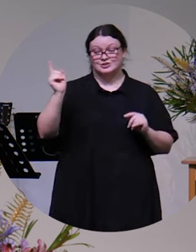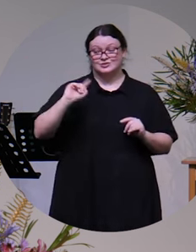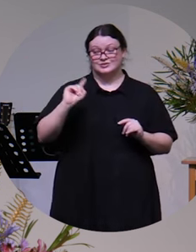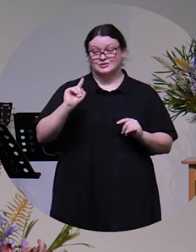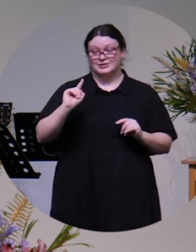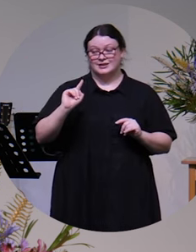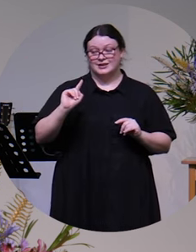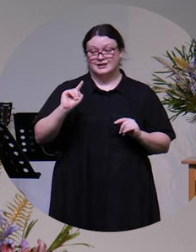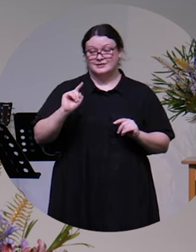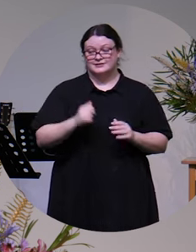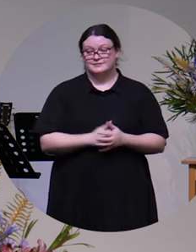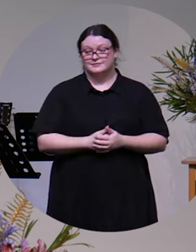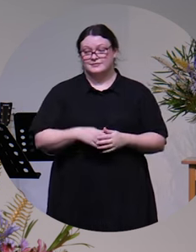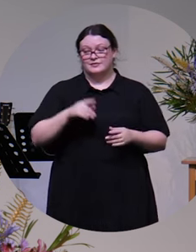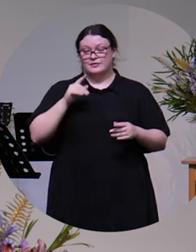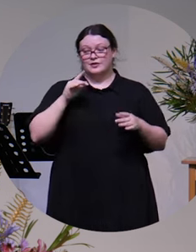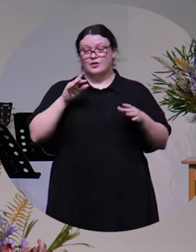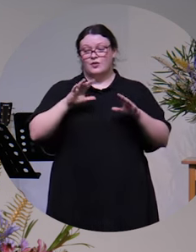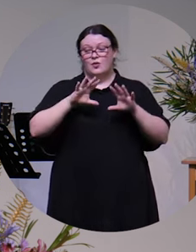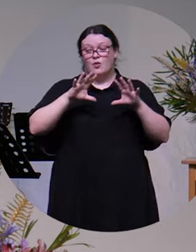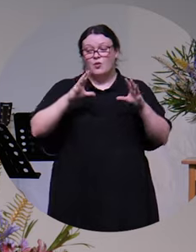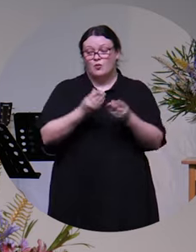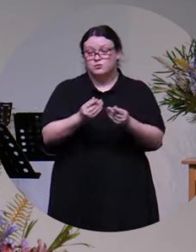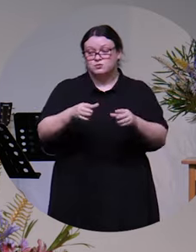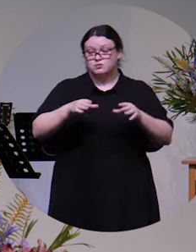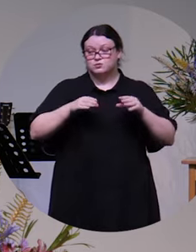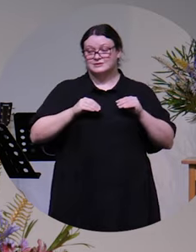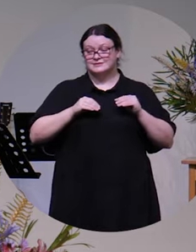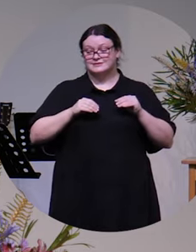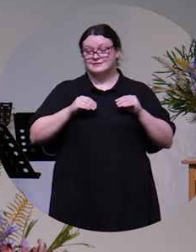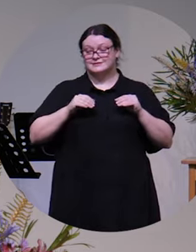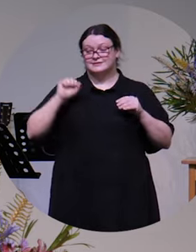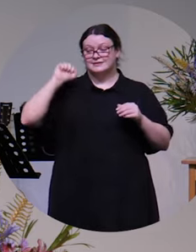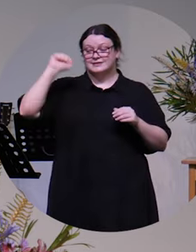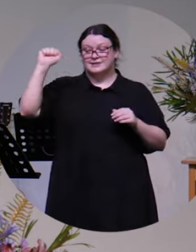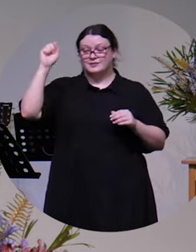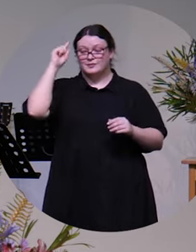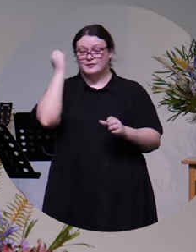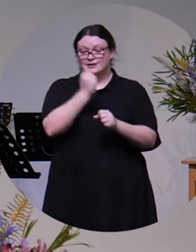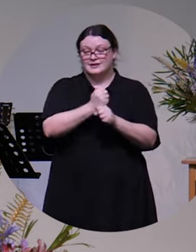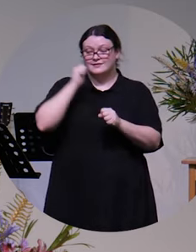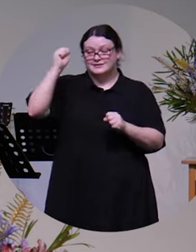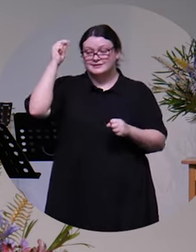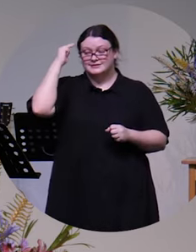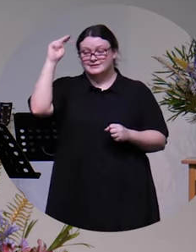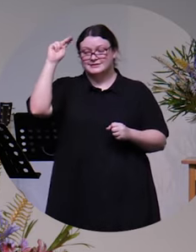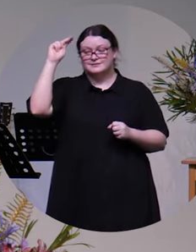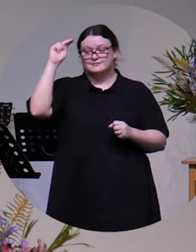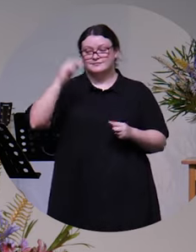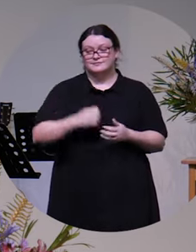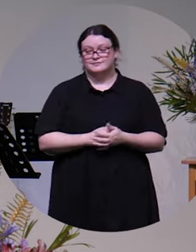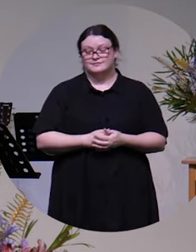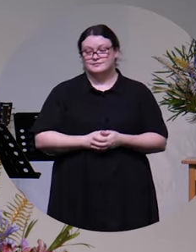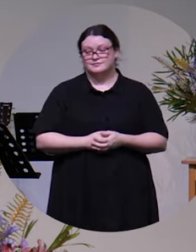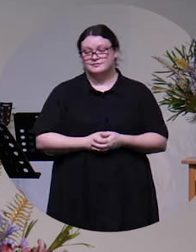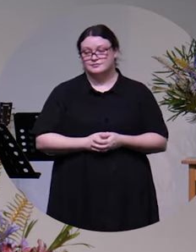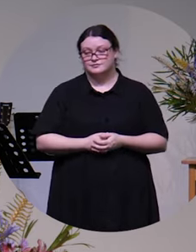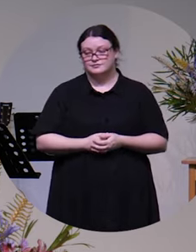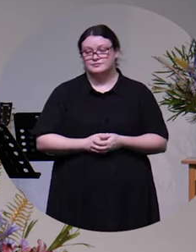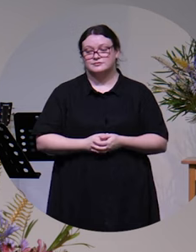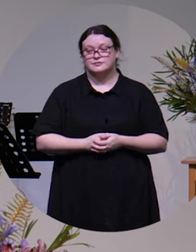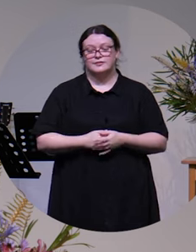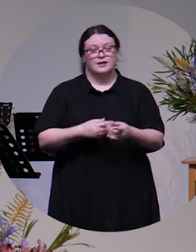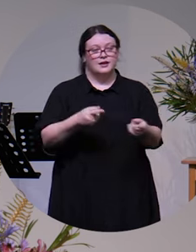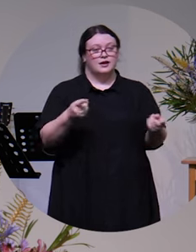were born not of blood, nor of the will of the flesh, nor of the will of man, but of God. So as we look forward to